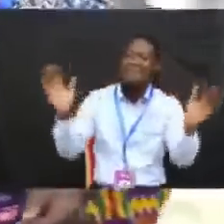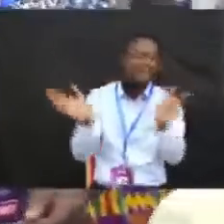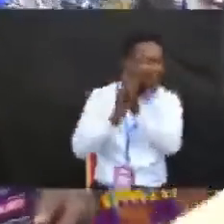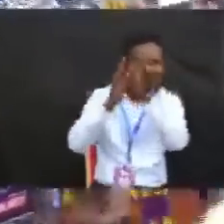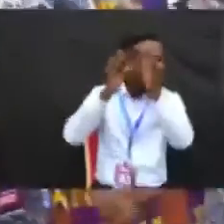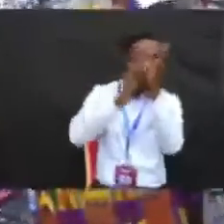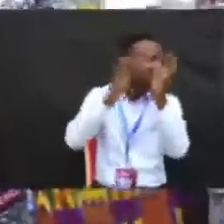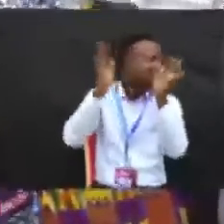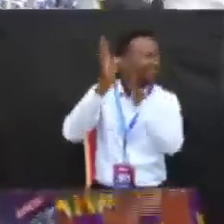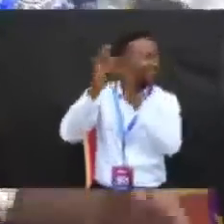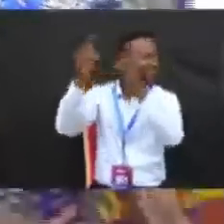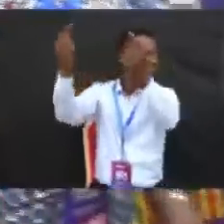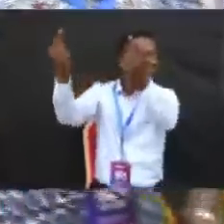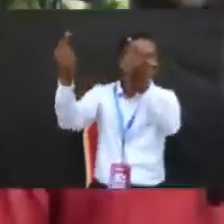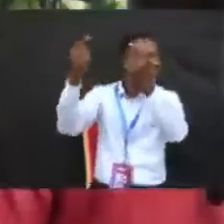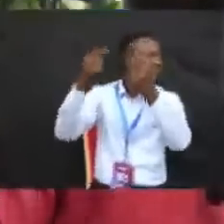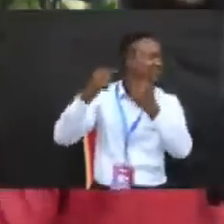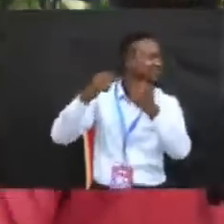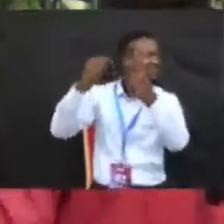Yes. Glory.